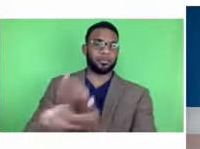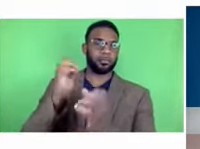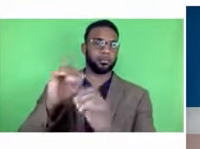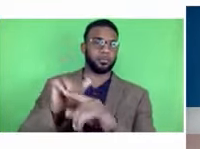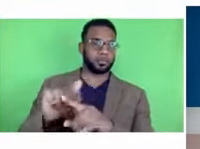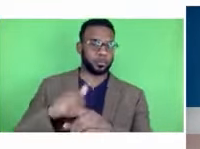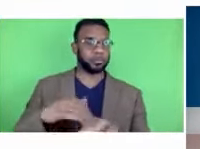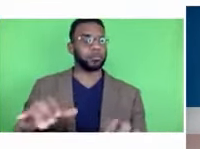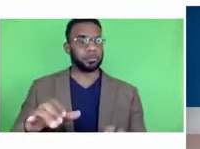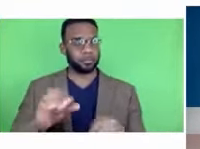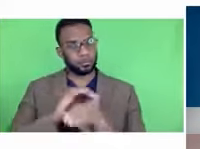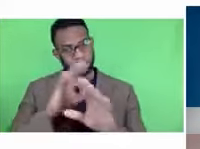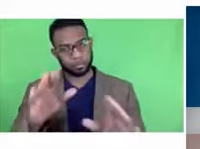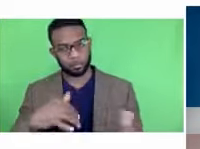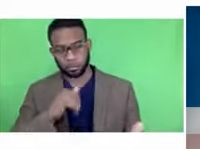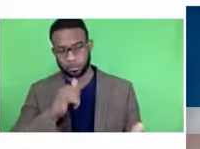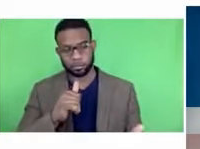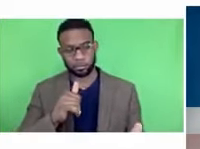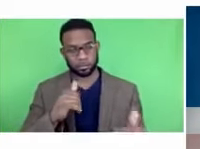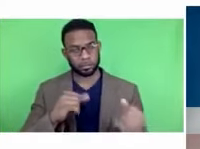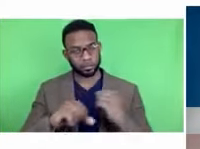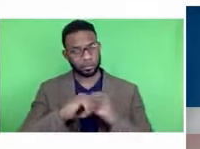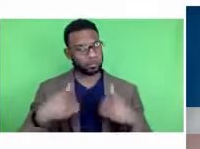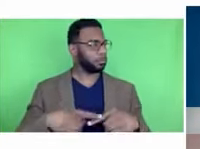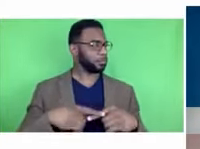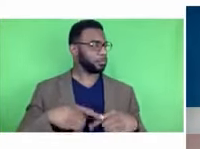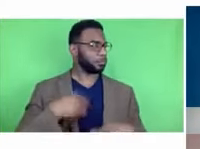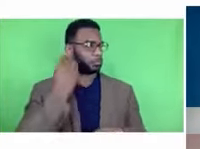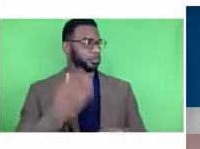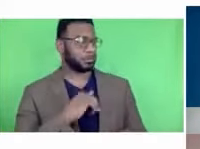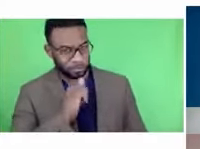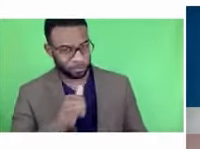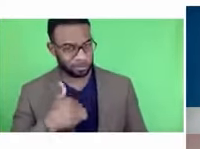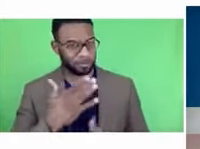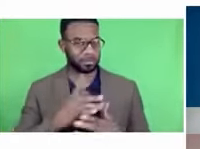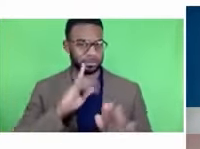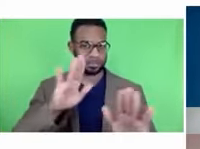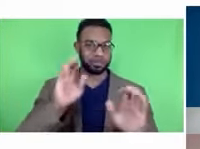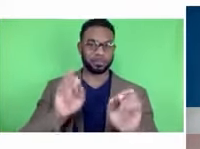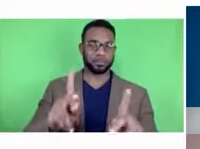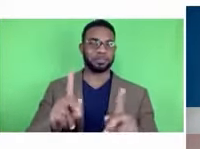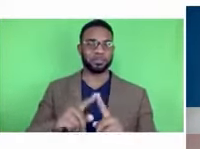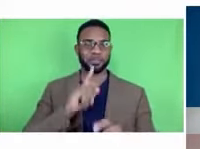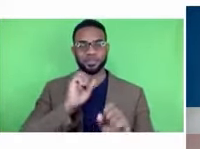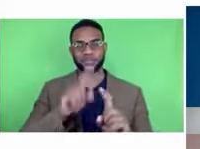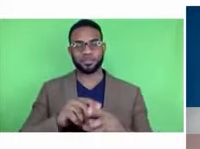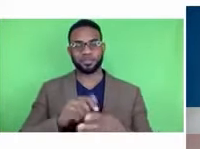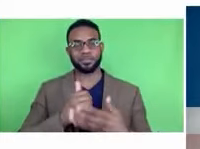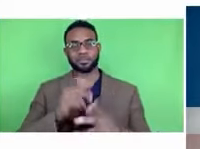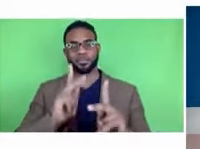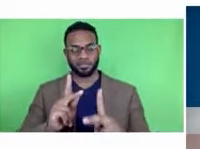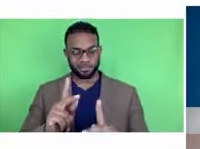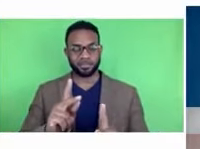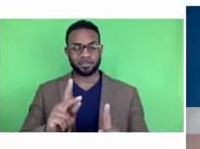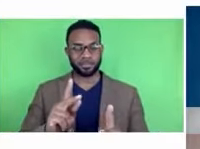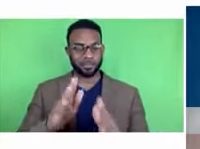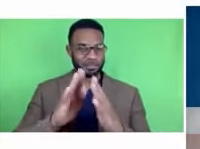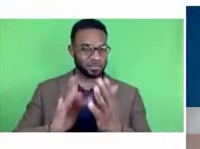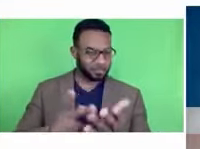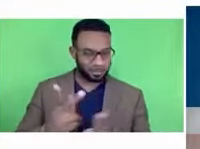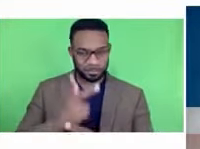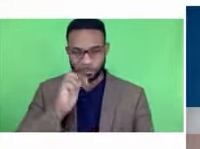do, obviously, I'm not promoting us, but I am. We do have some really great opportunities to be able to help people, you know, figure out if they're